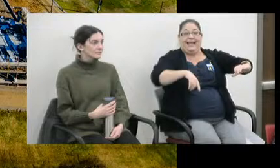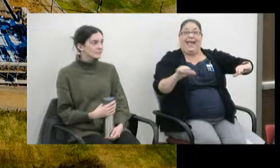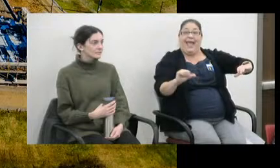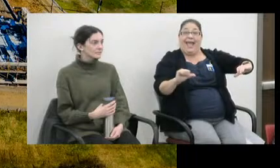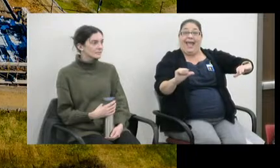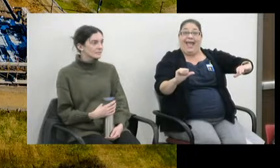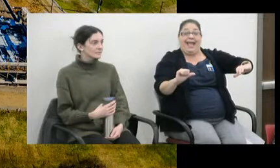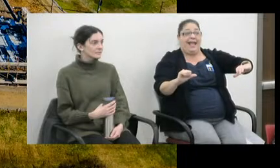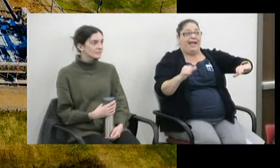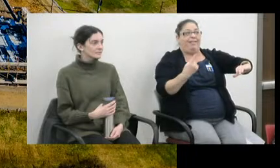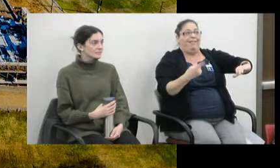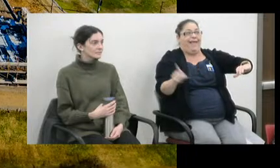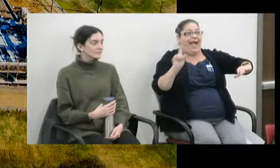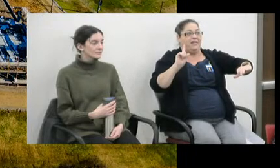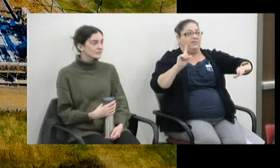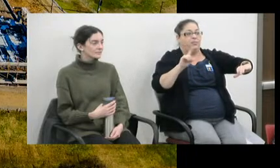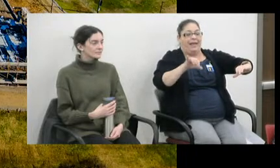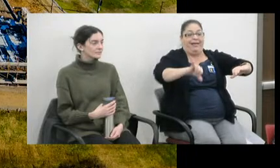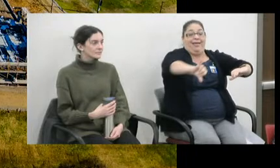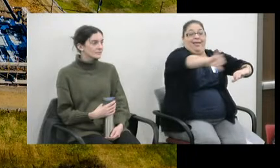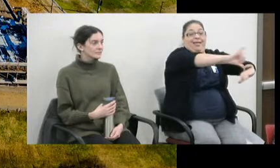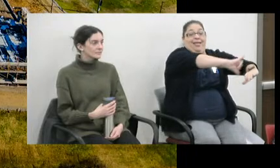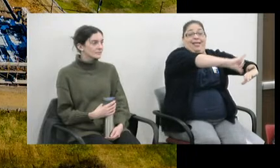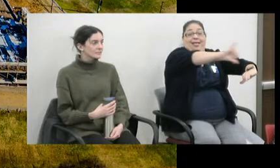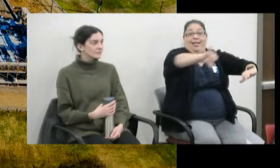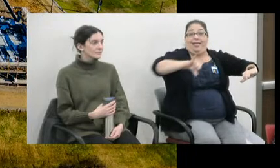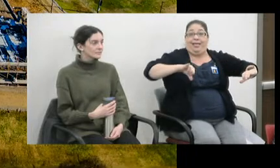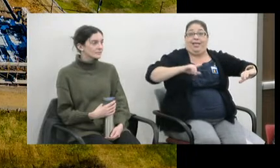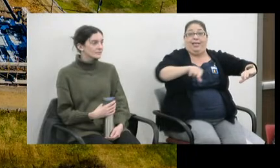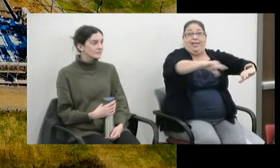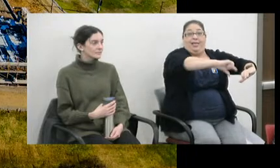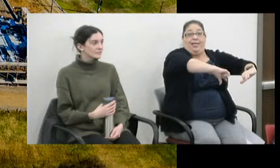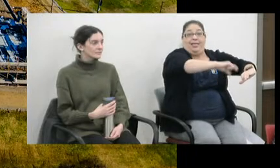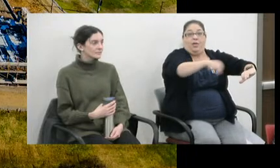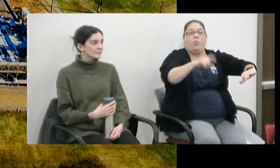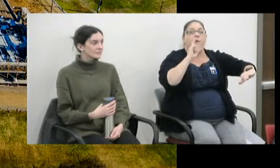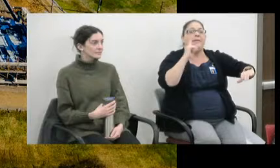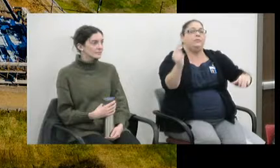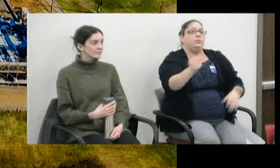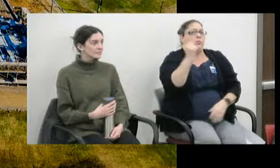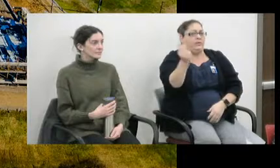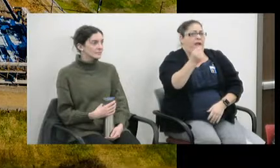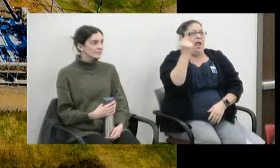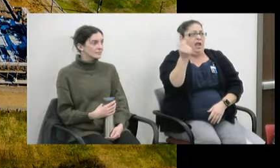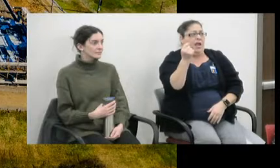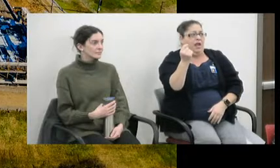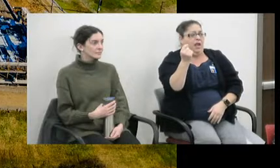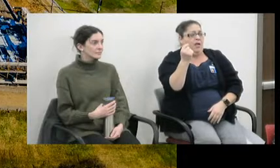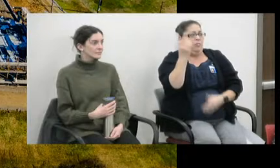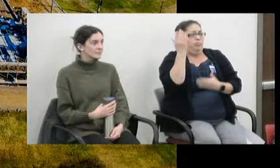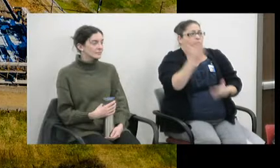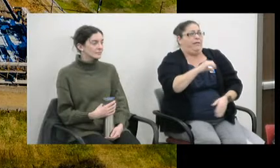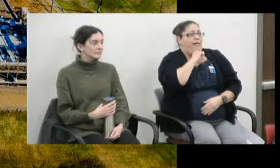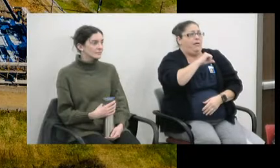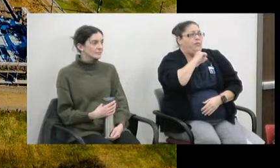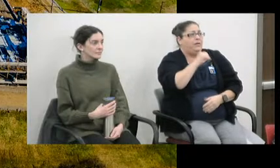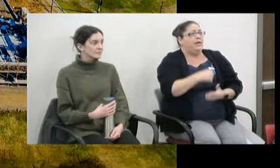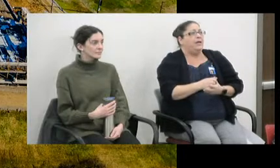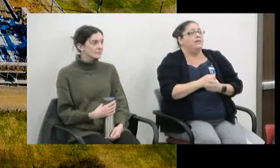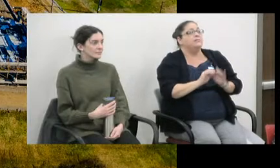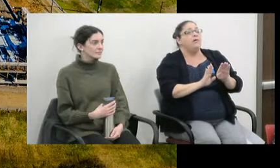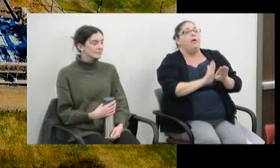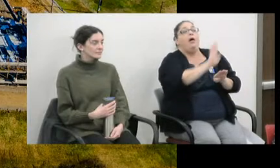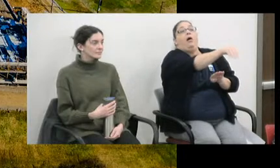last week. This area right here is area B that'll be poured on Tuesday. So this is our